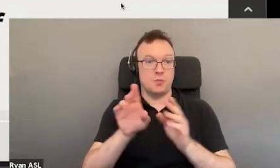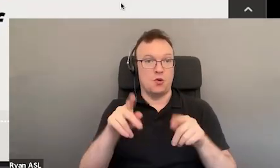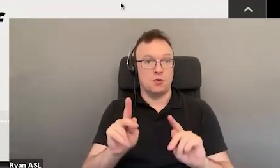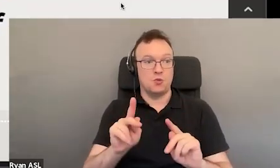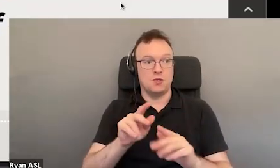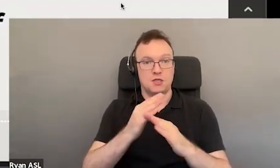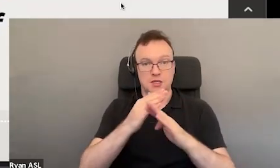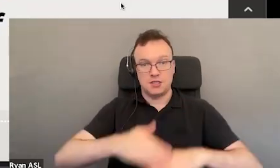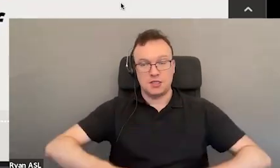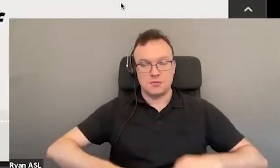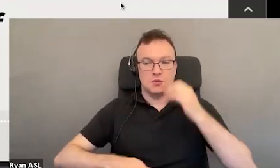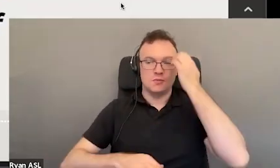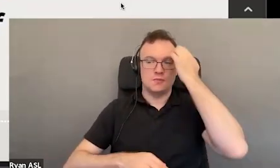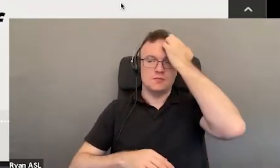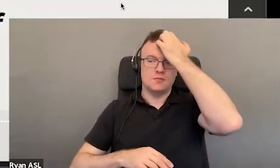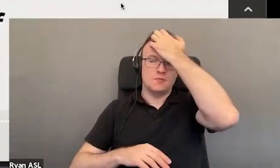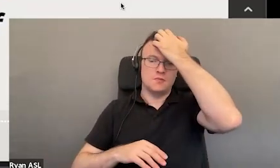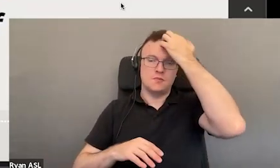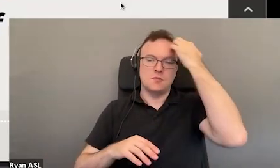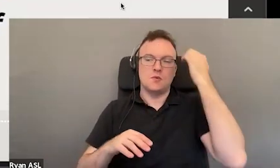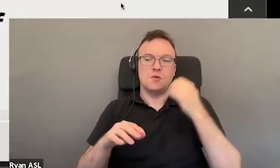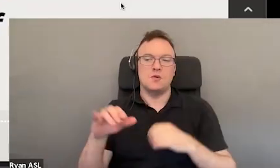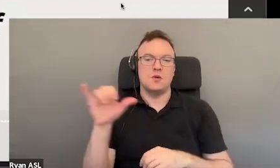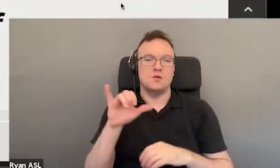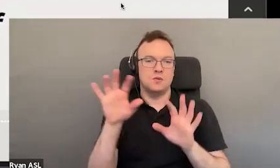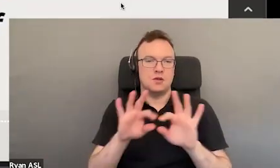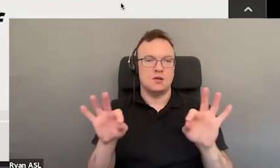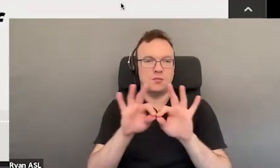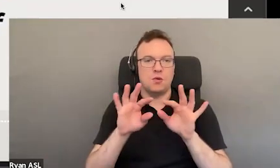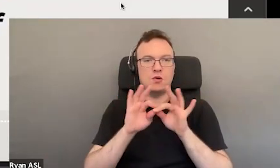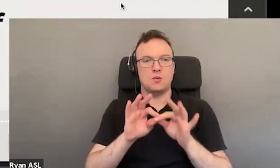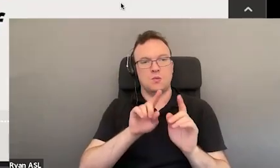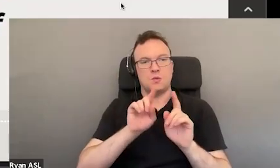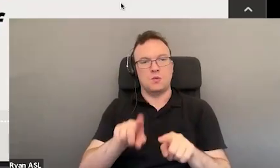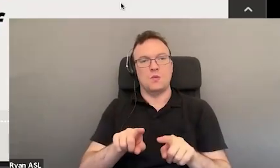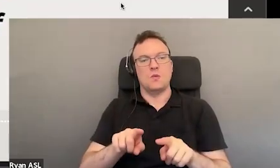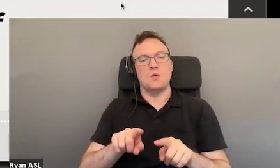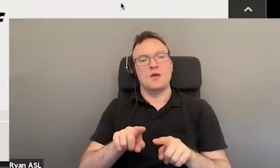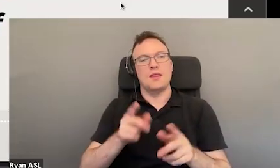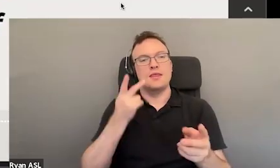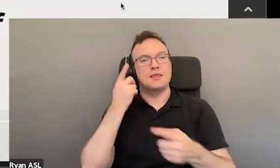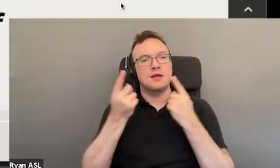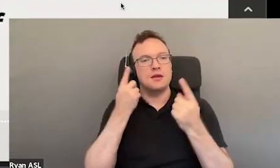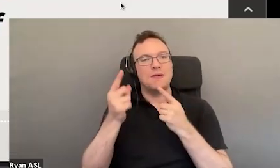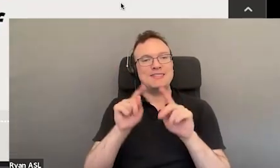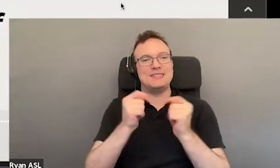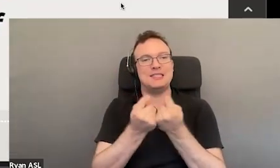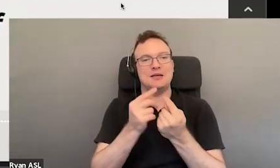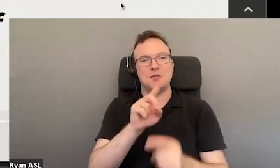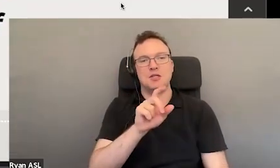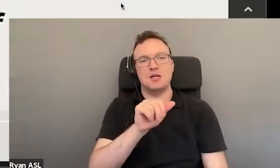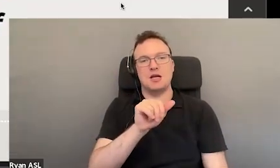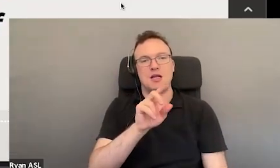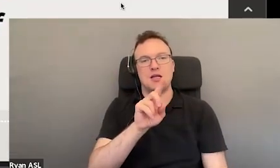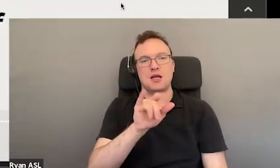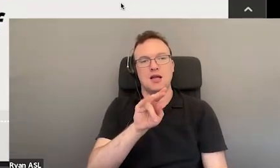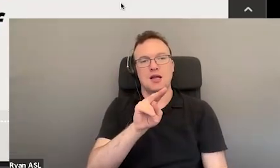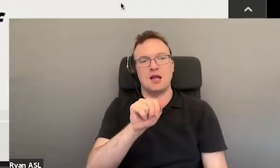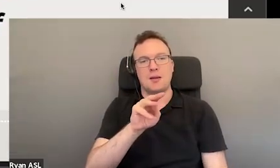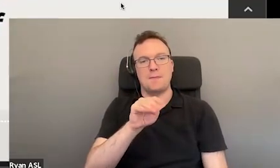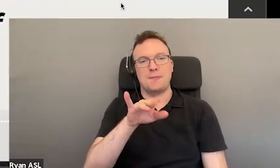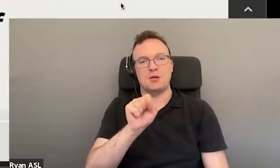opportunities accessible, as well as the importance of attending to team dynamics when to support